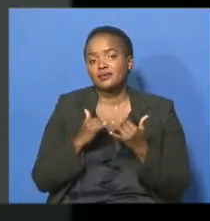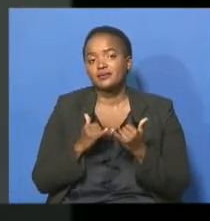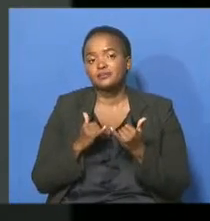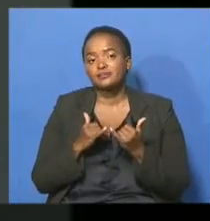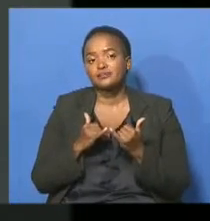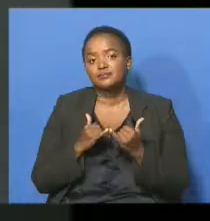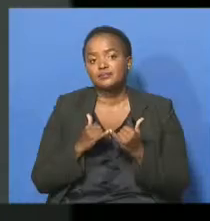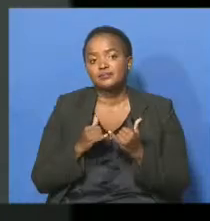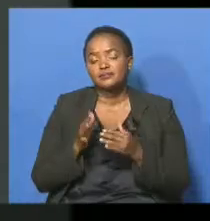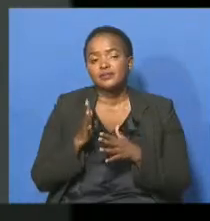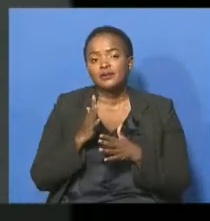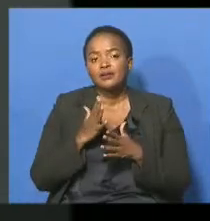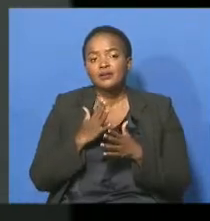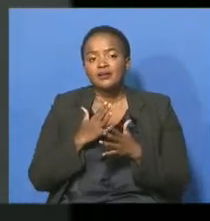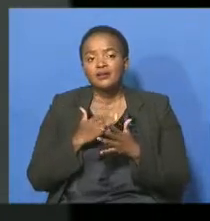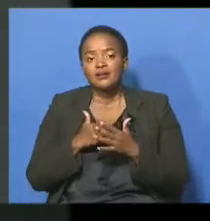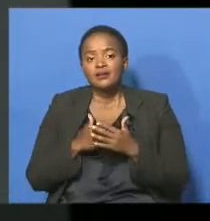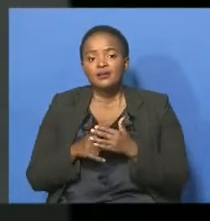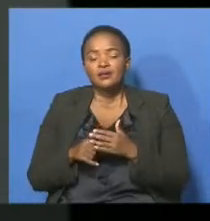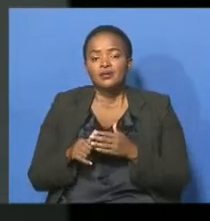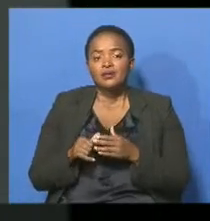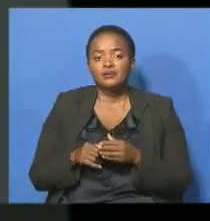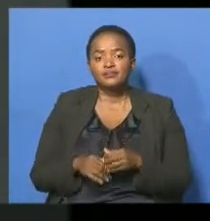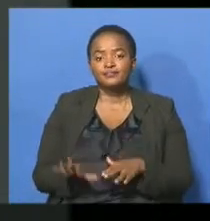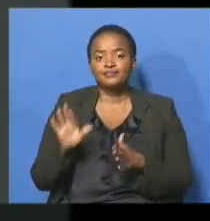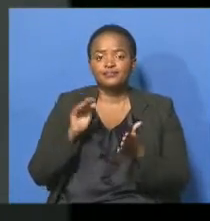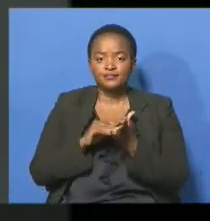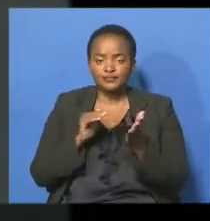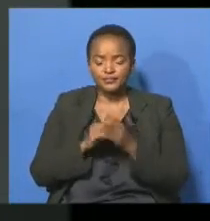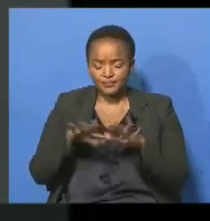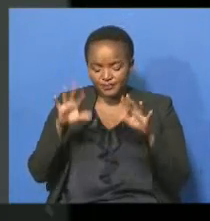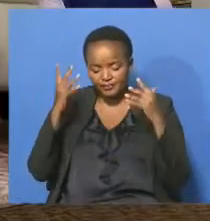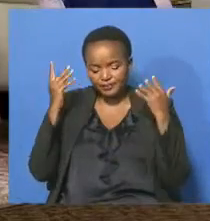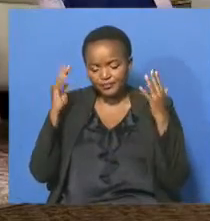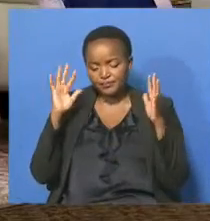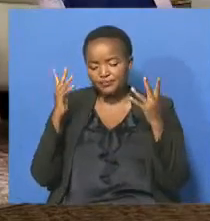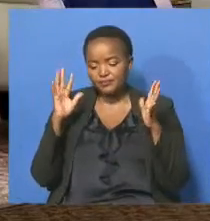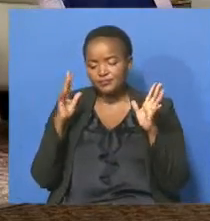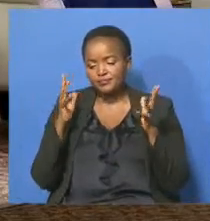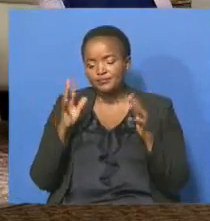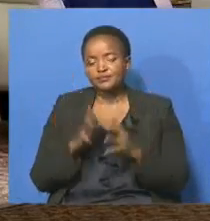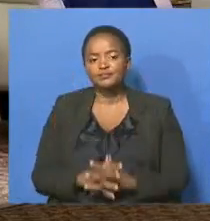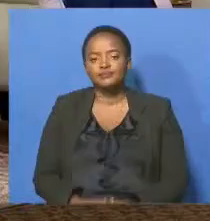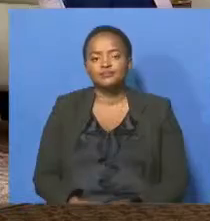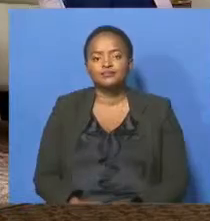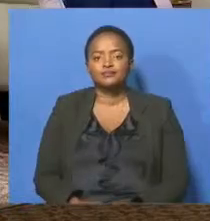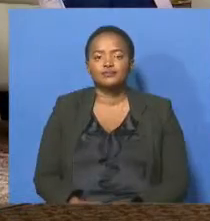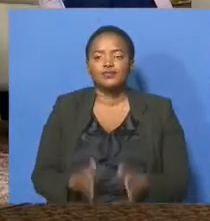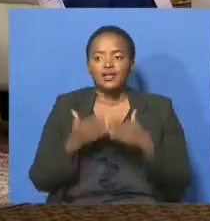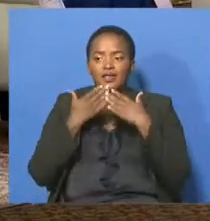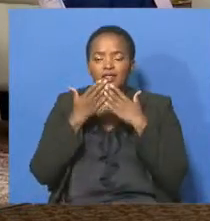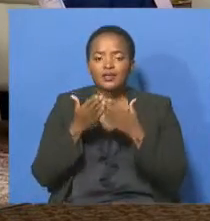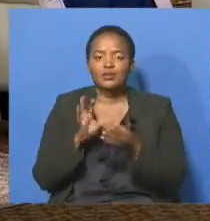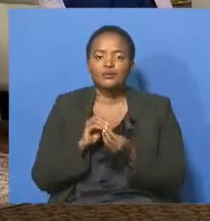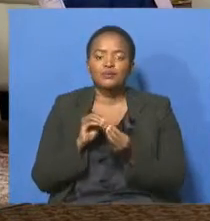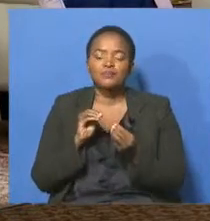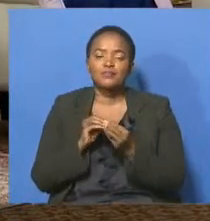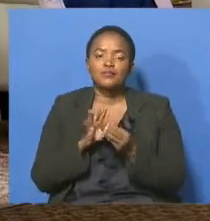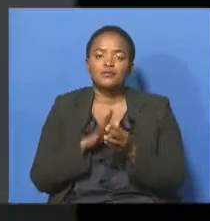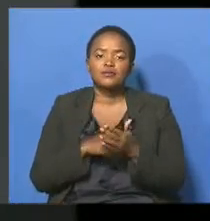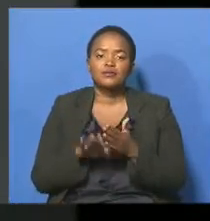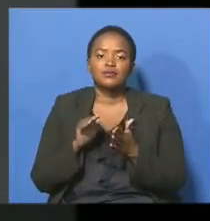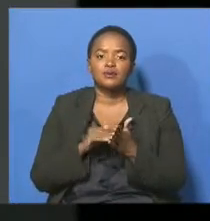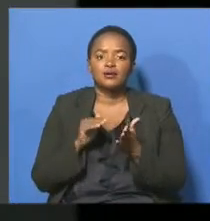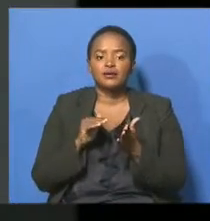May we give the doctor a round of applause, please? Thank you very much. We are